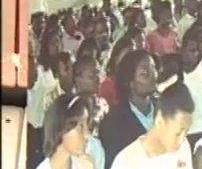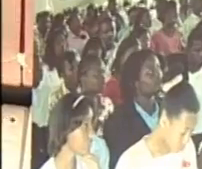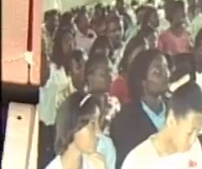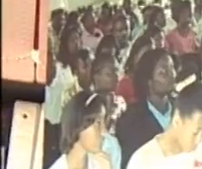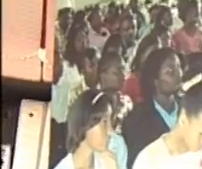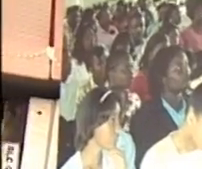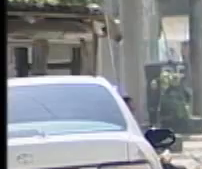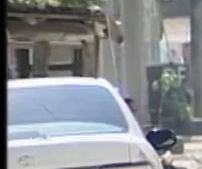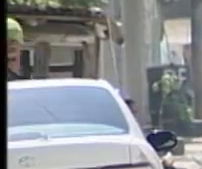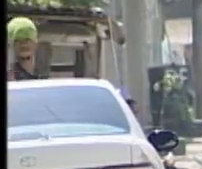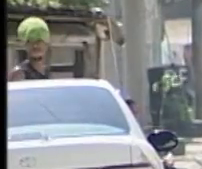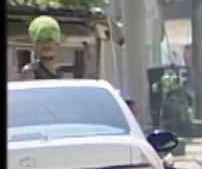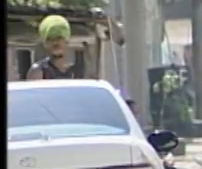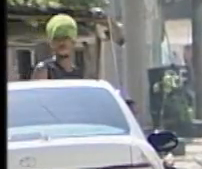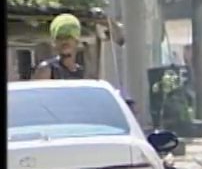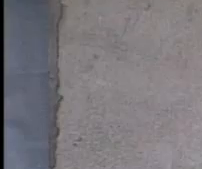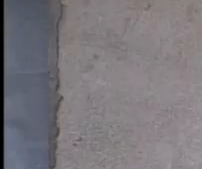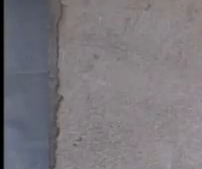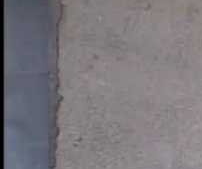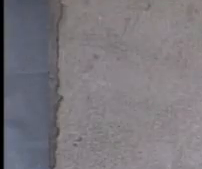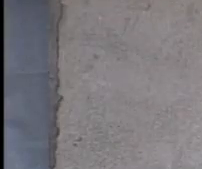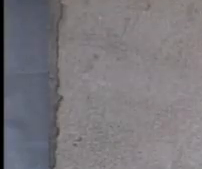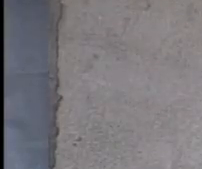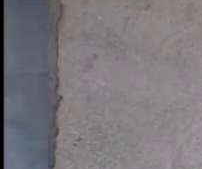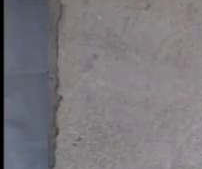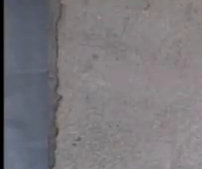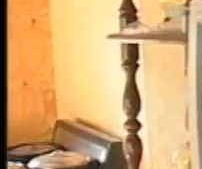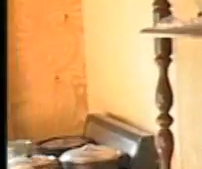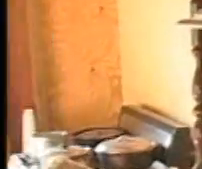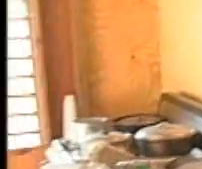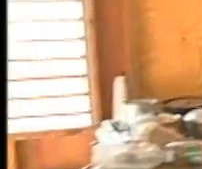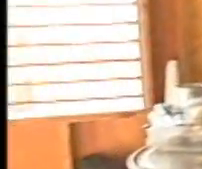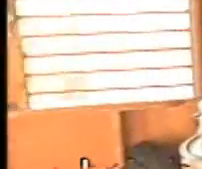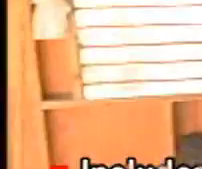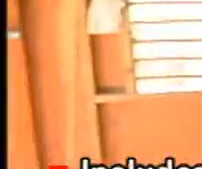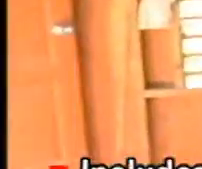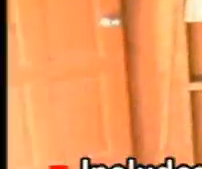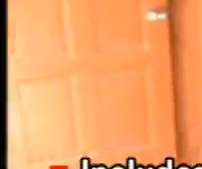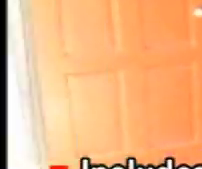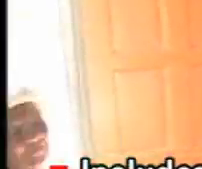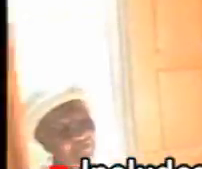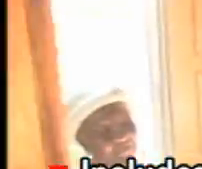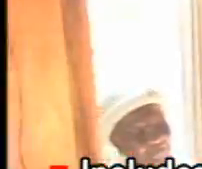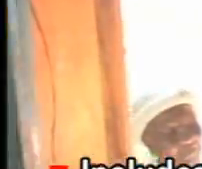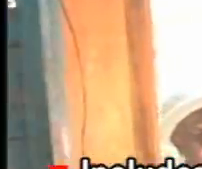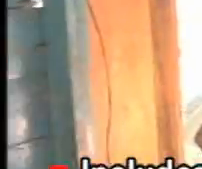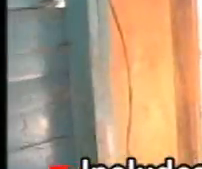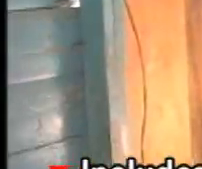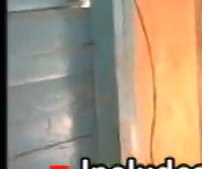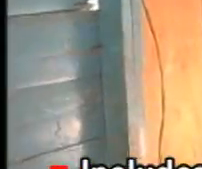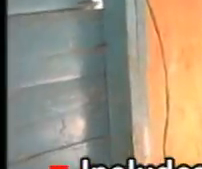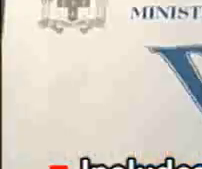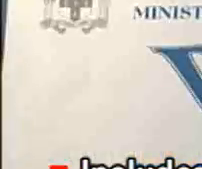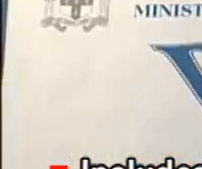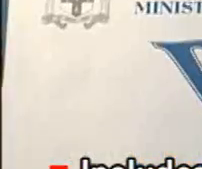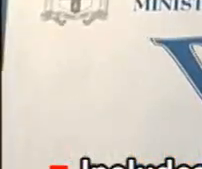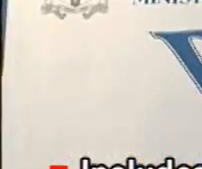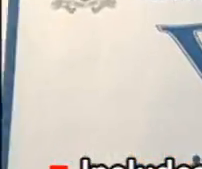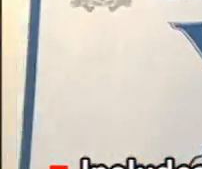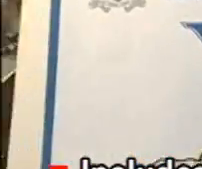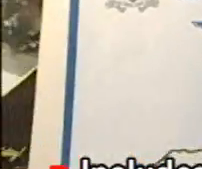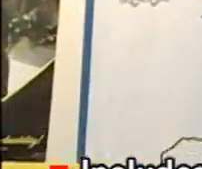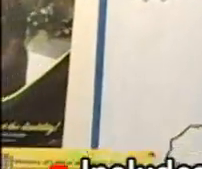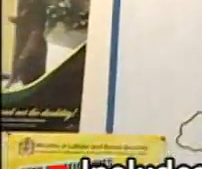The government will be spending over $5.5 billion to safeguard the welfare of